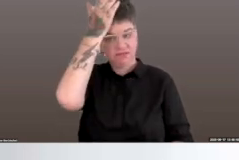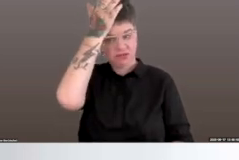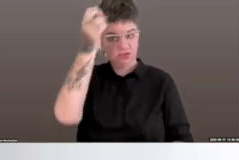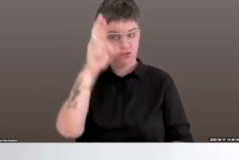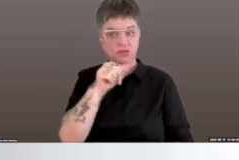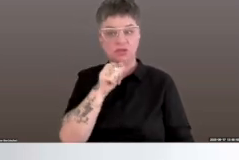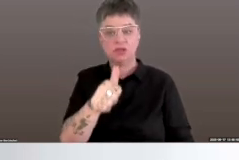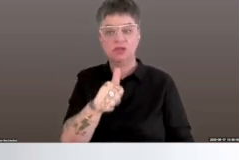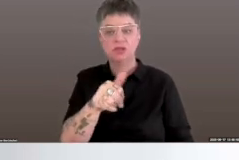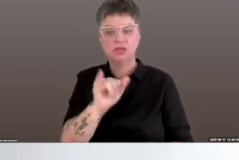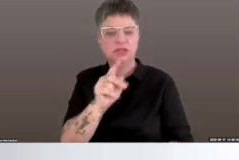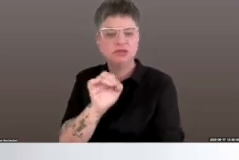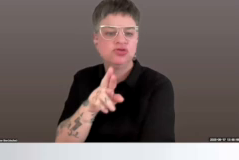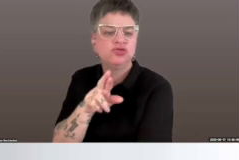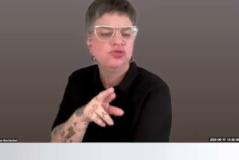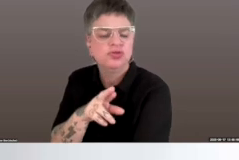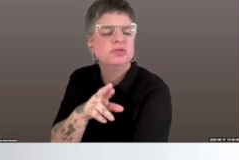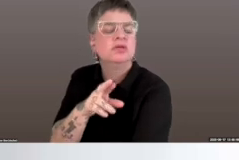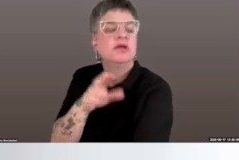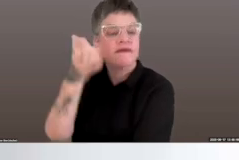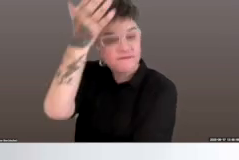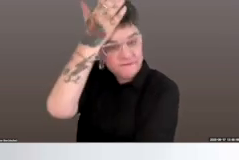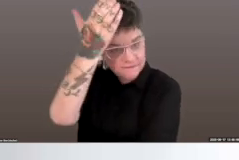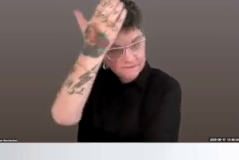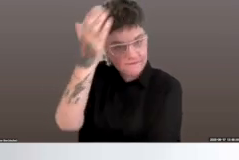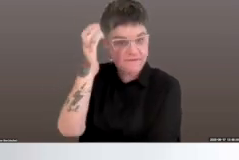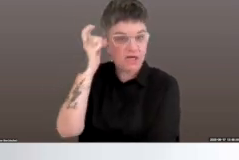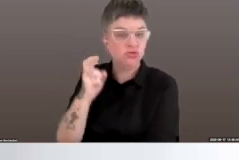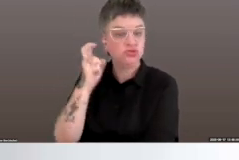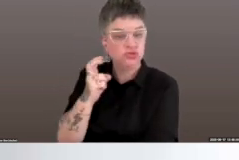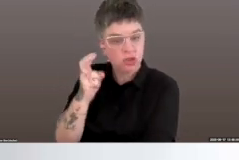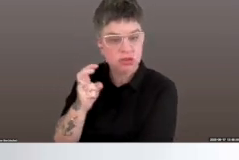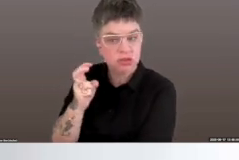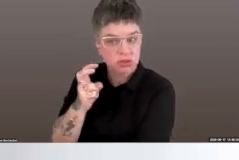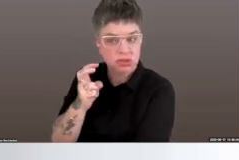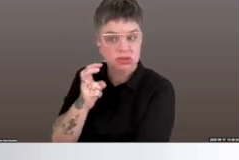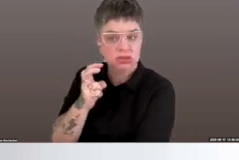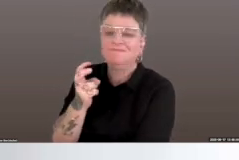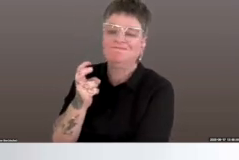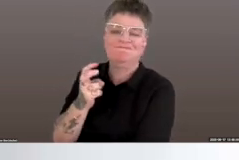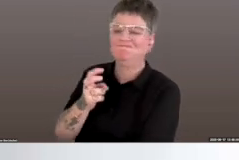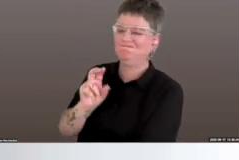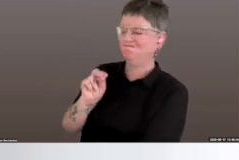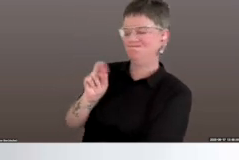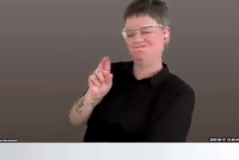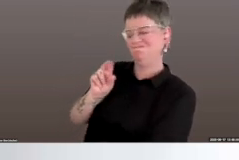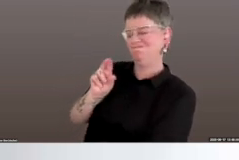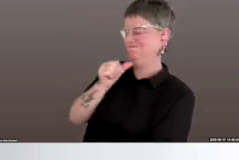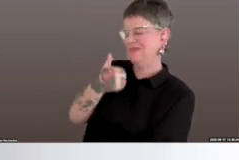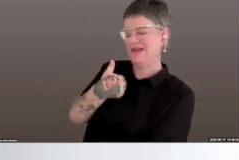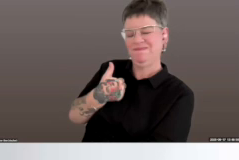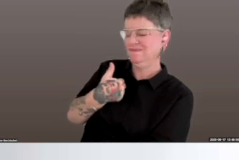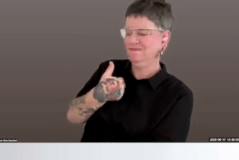What type of trucks were they again? I'm sorry. Fire trucks. Fire trucks. Yeah. Yeah, we don't currently have any in the HVIP